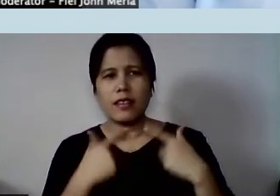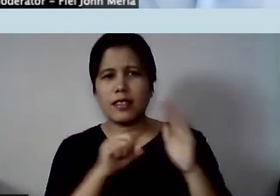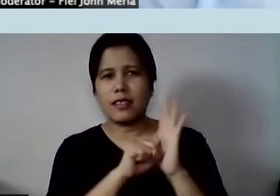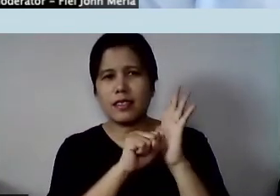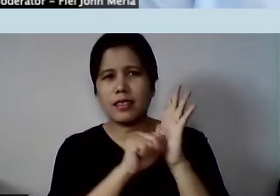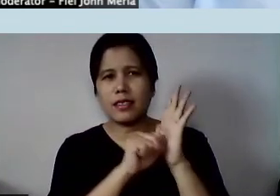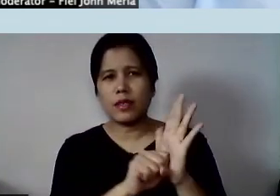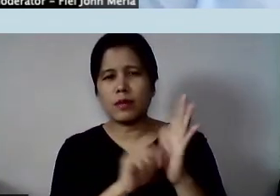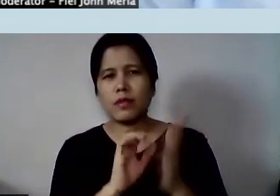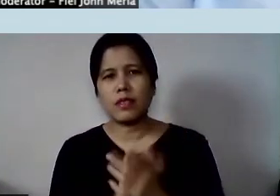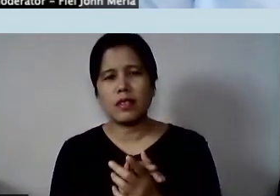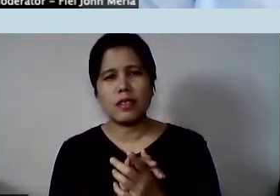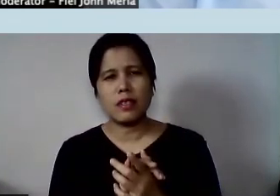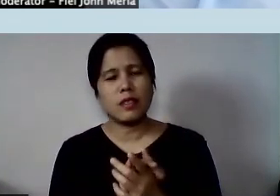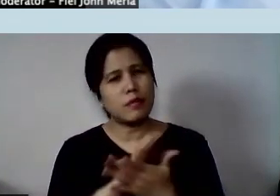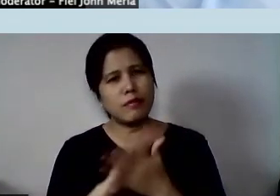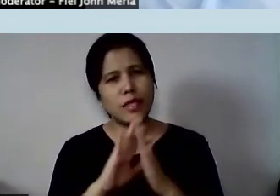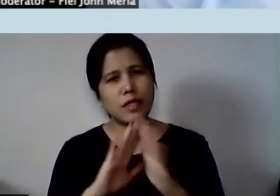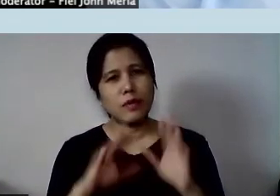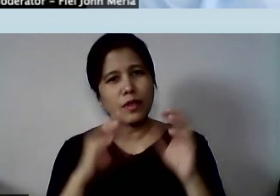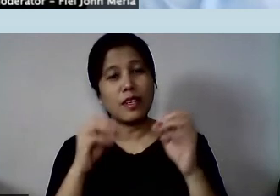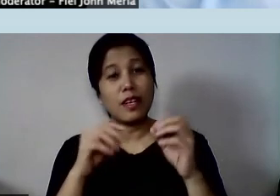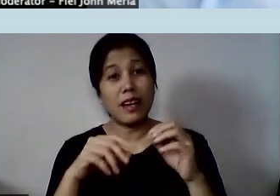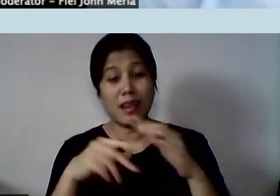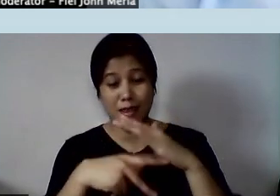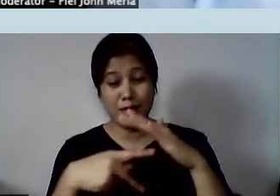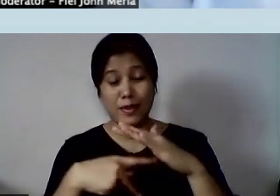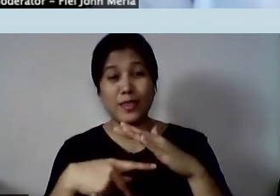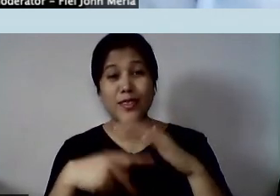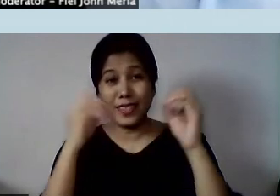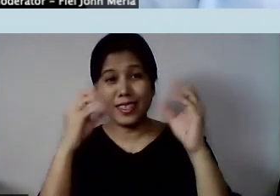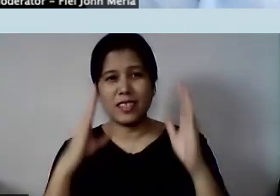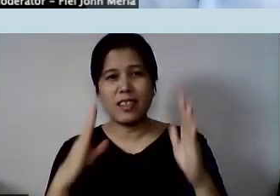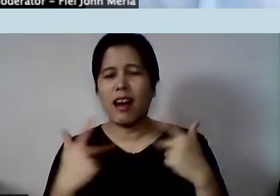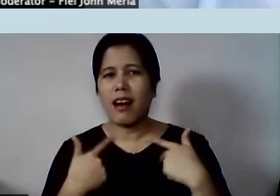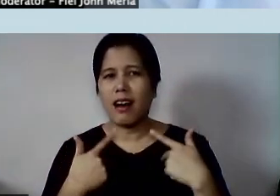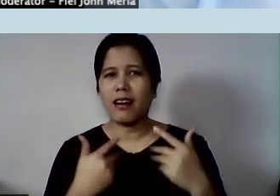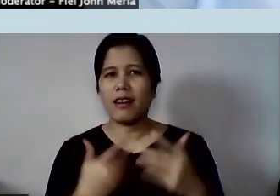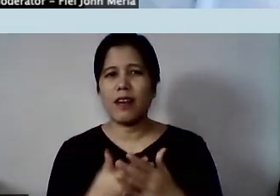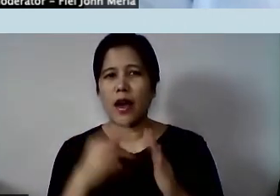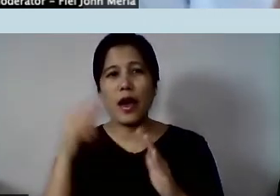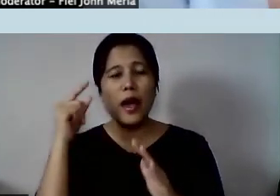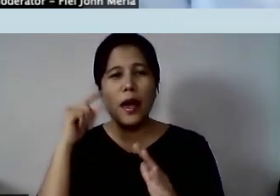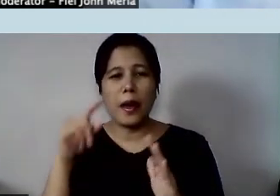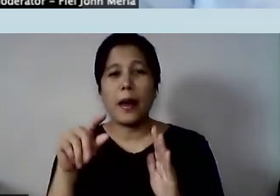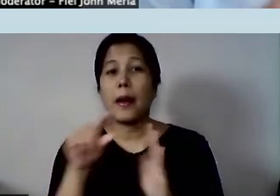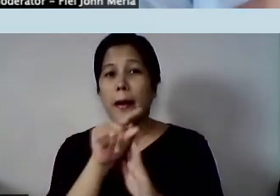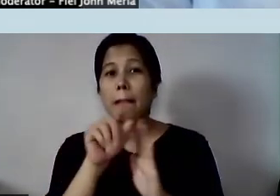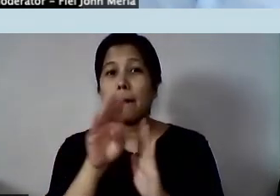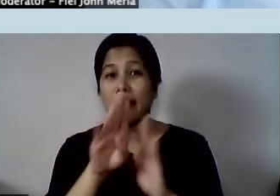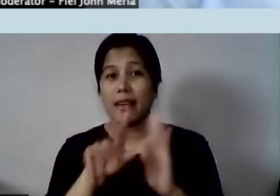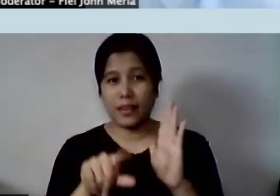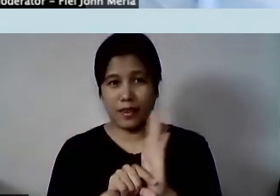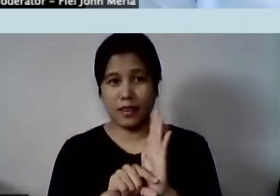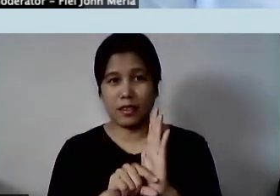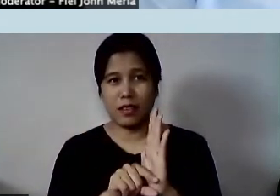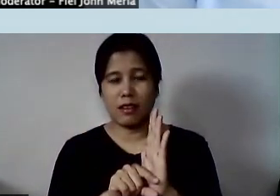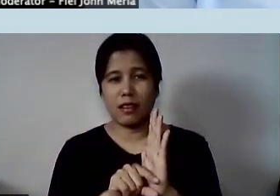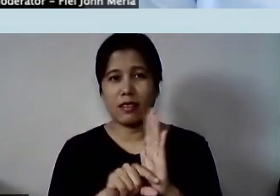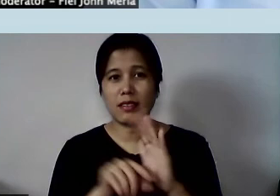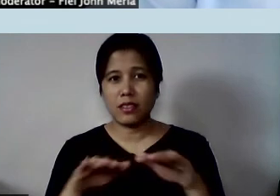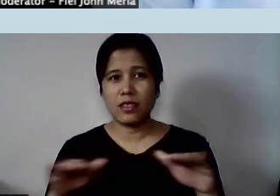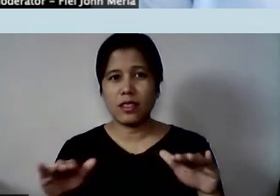ko. I am a preschool teacher, kaya po may counting background with these things po. Now, her question is there a chance for